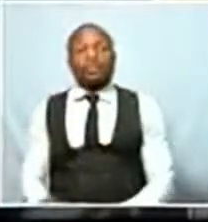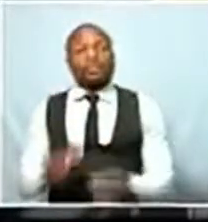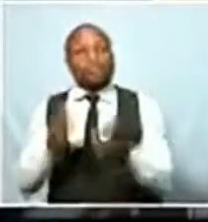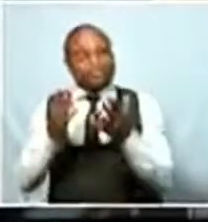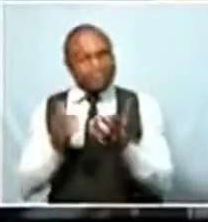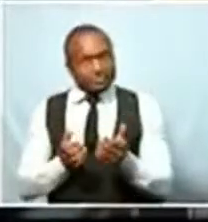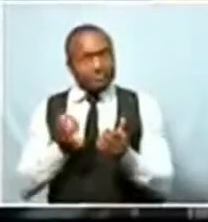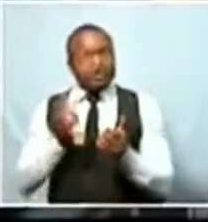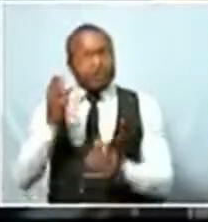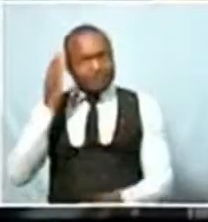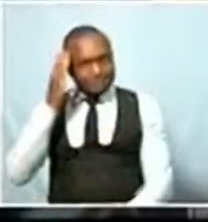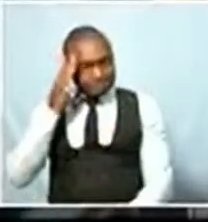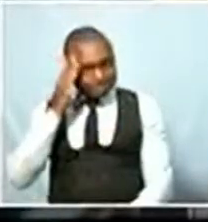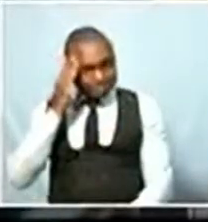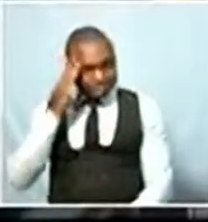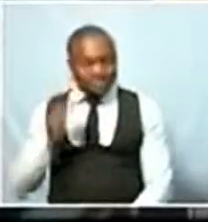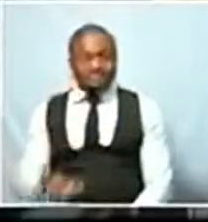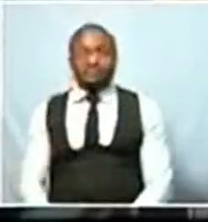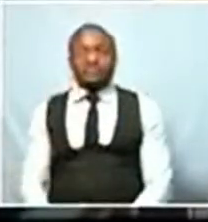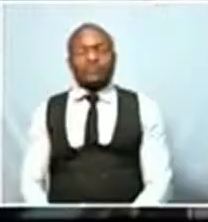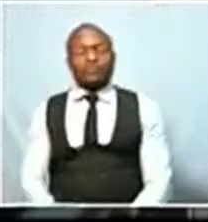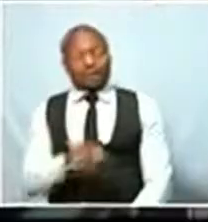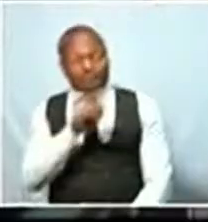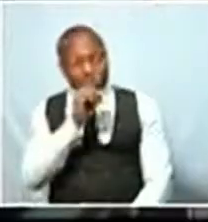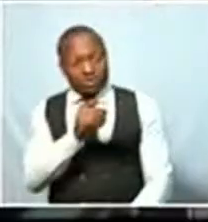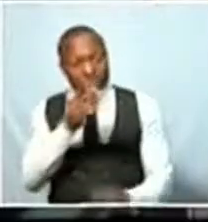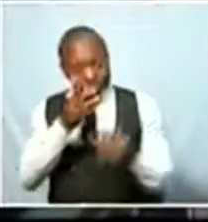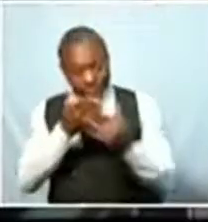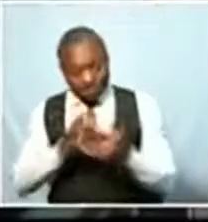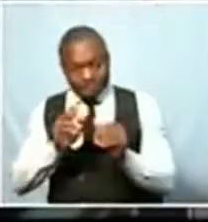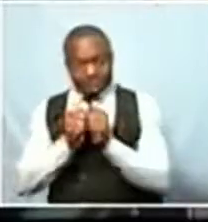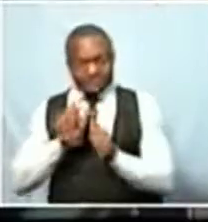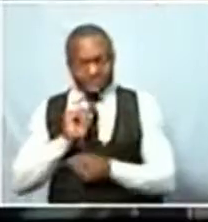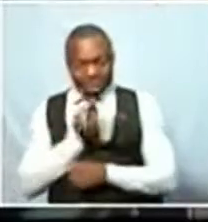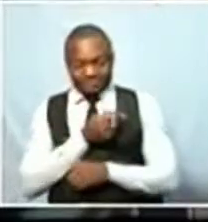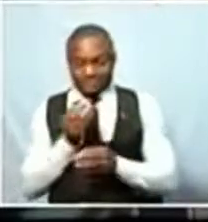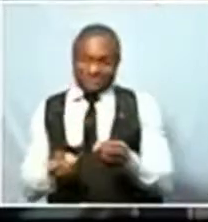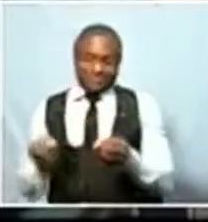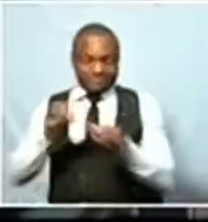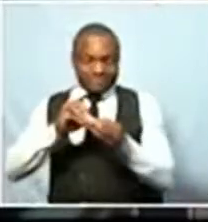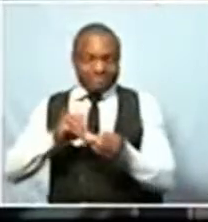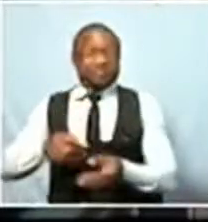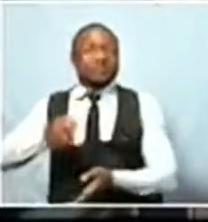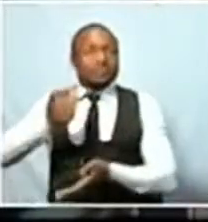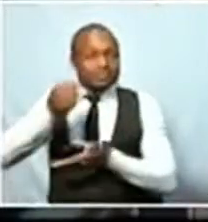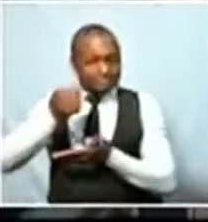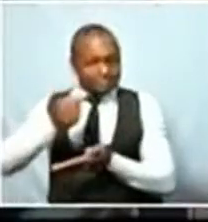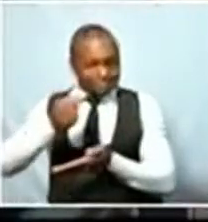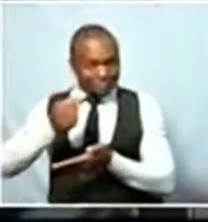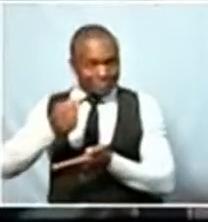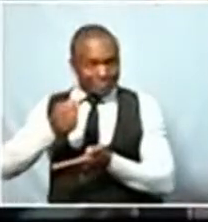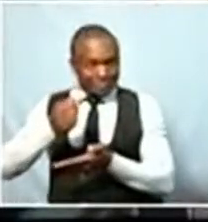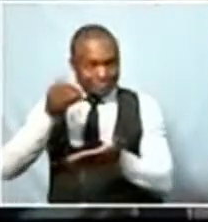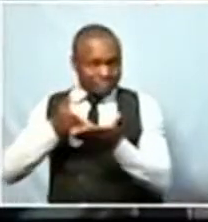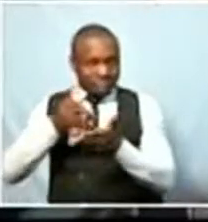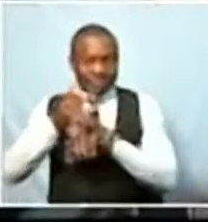to just find out, you have shared with us that the increase in the budget this